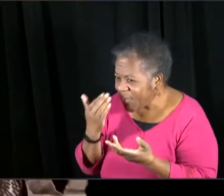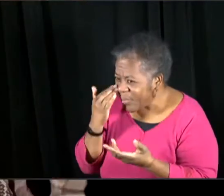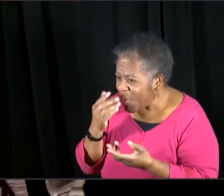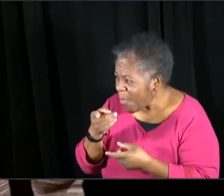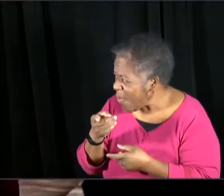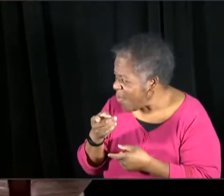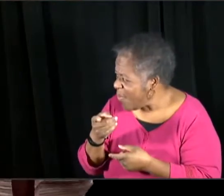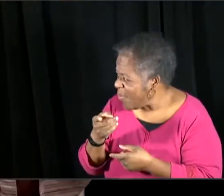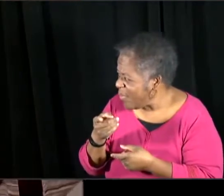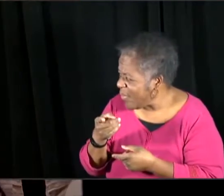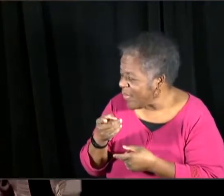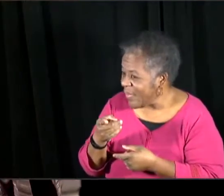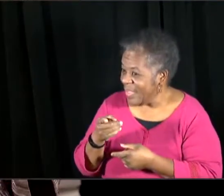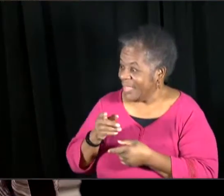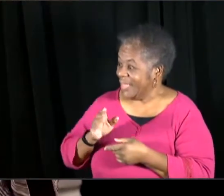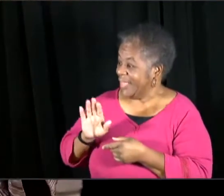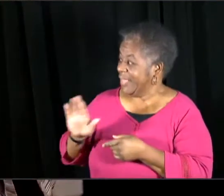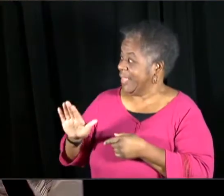amazed. "She's his mother."